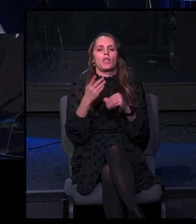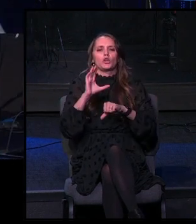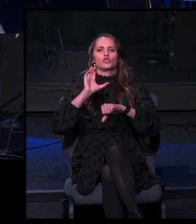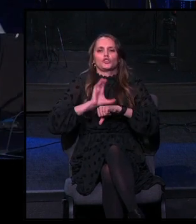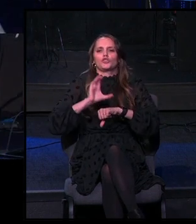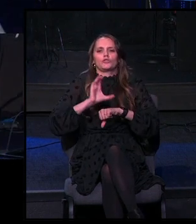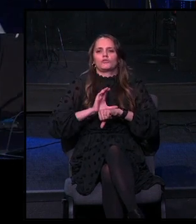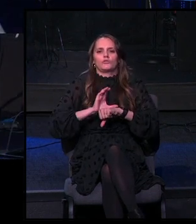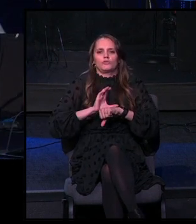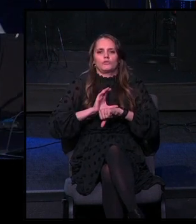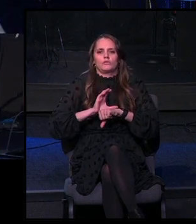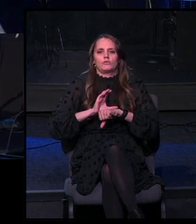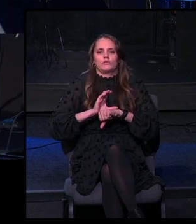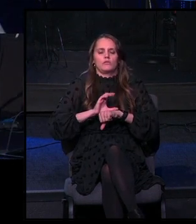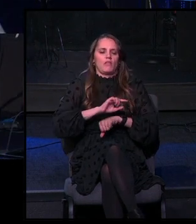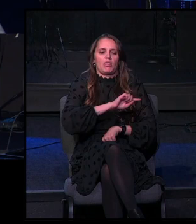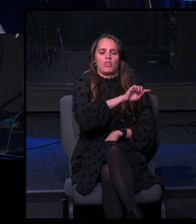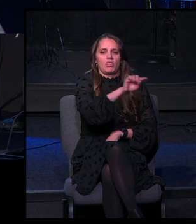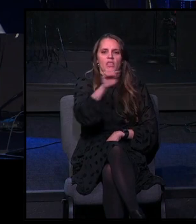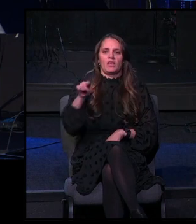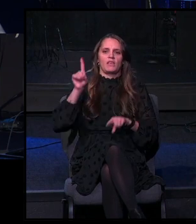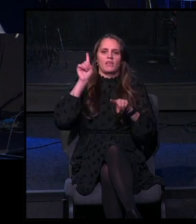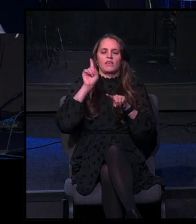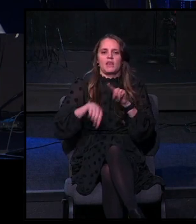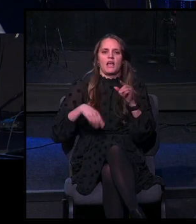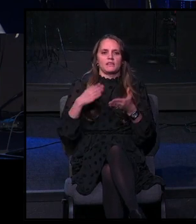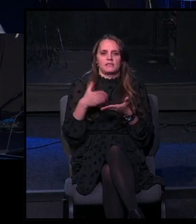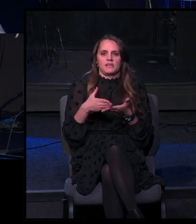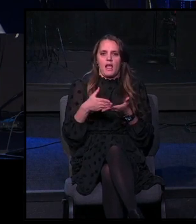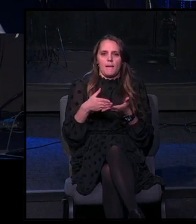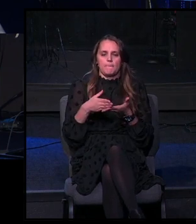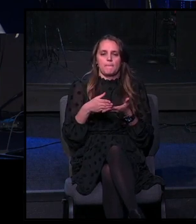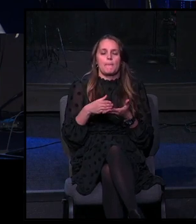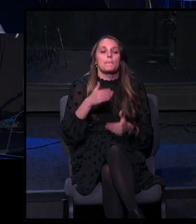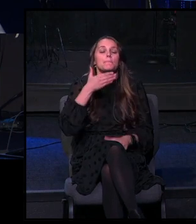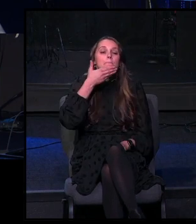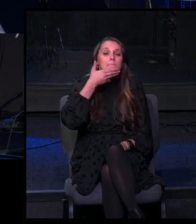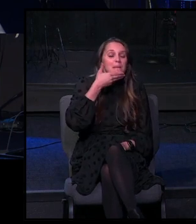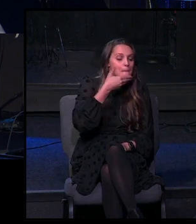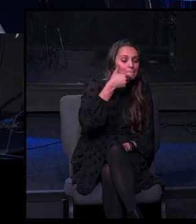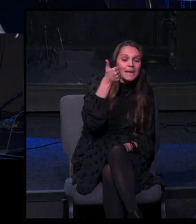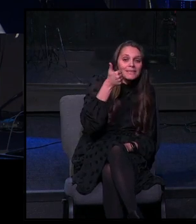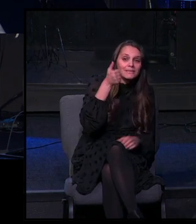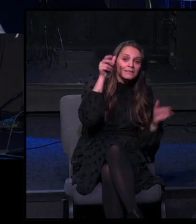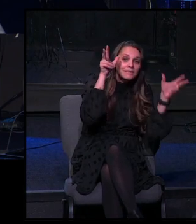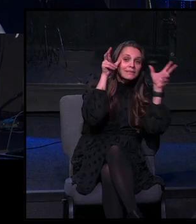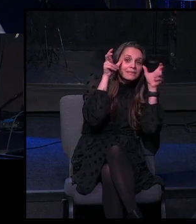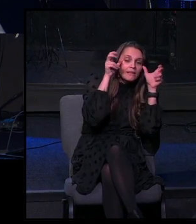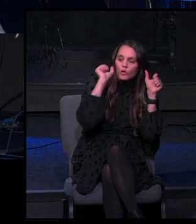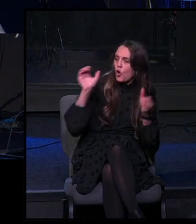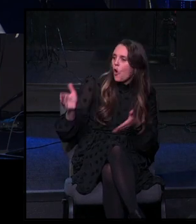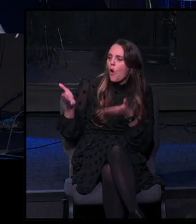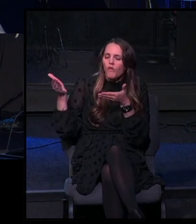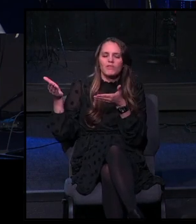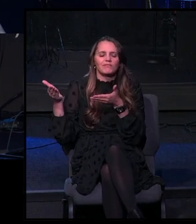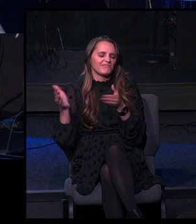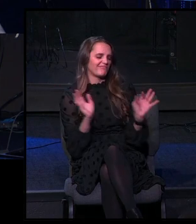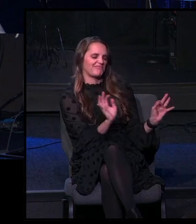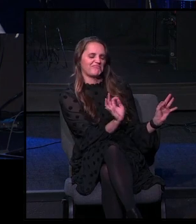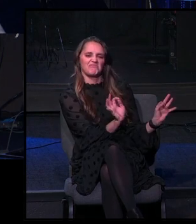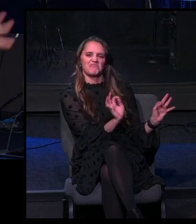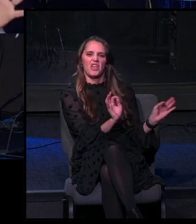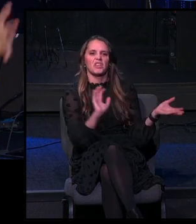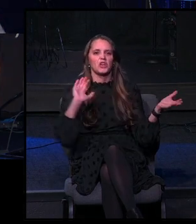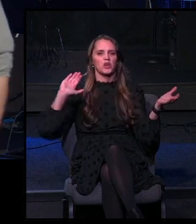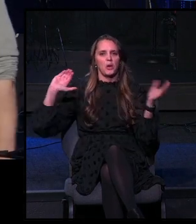They can't stop it. The best that Satan has to offer is nothing in comparison to